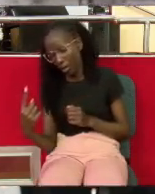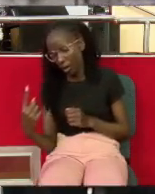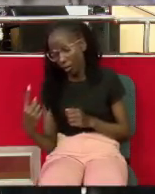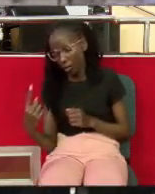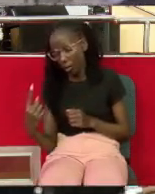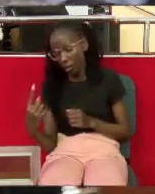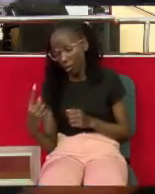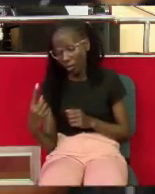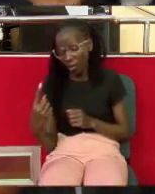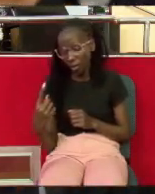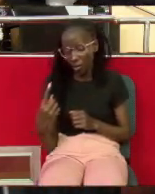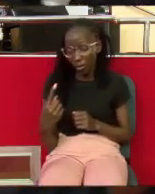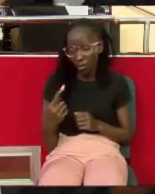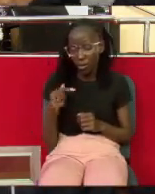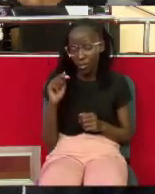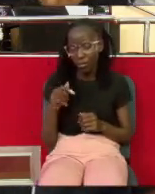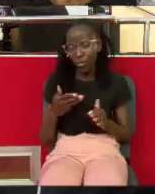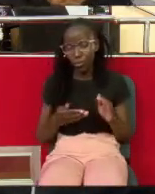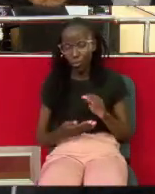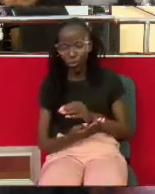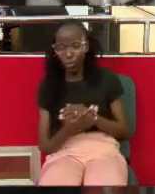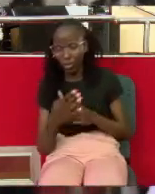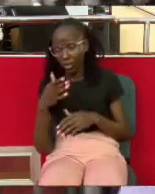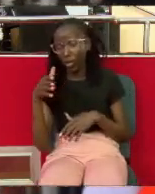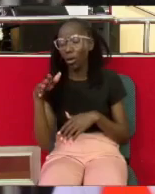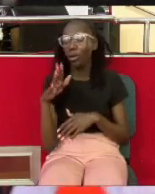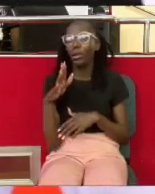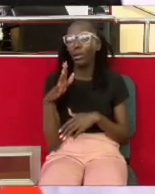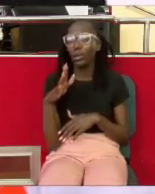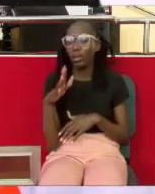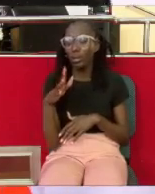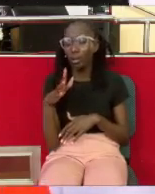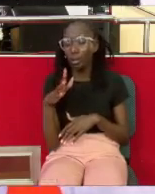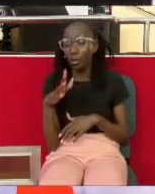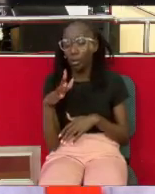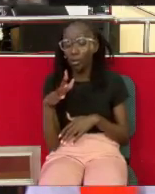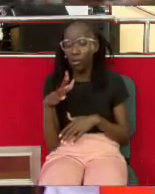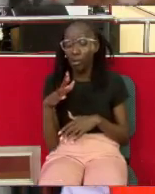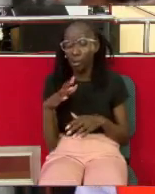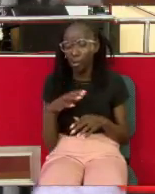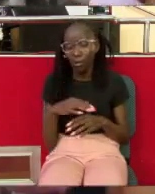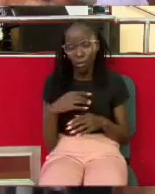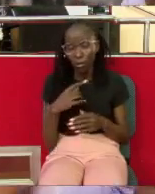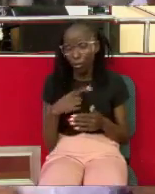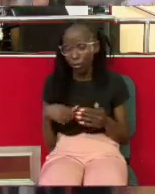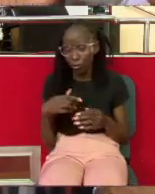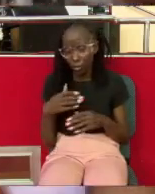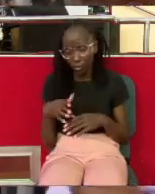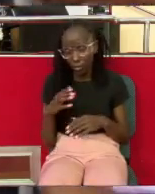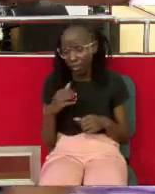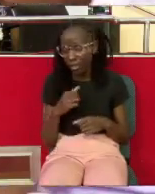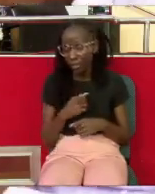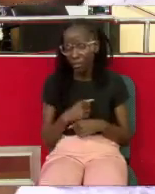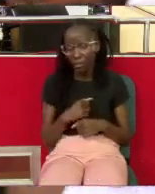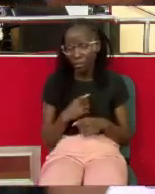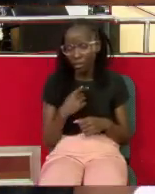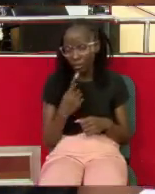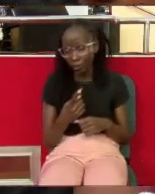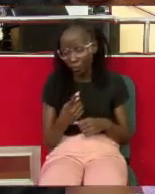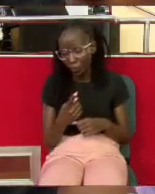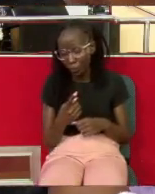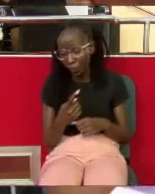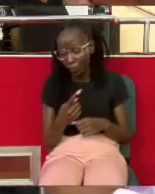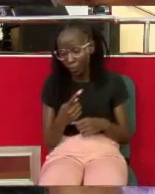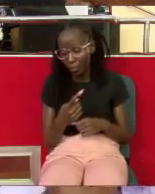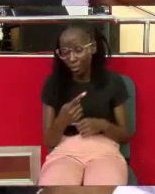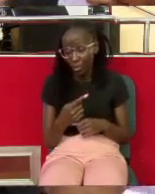And therefore this morning, our Father, because of the faith that your word has built, the faith that your